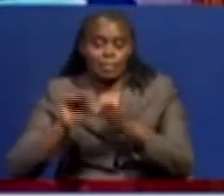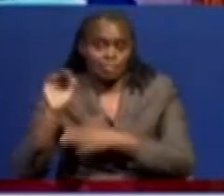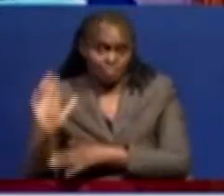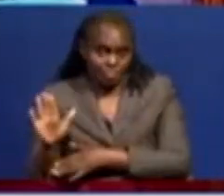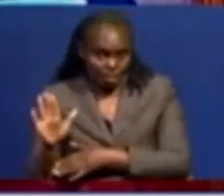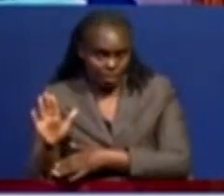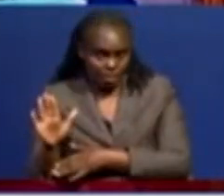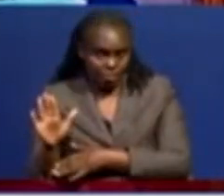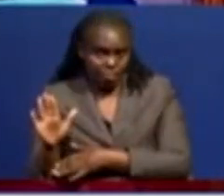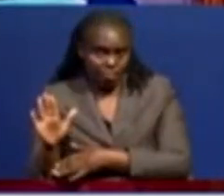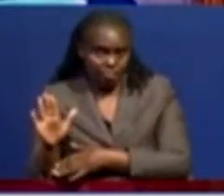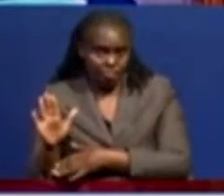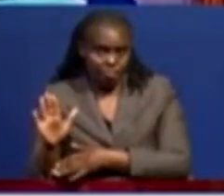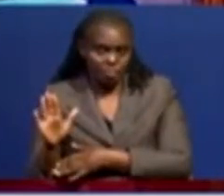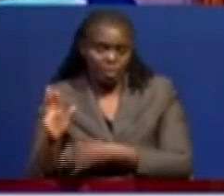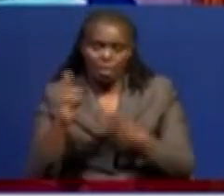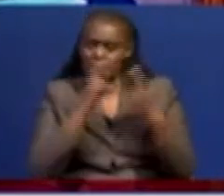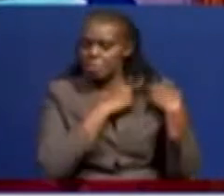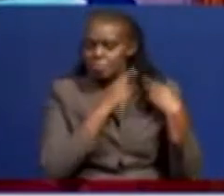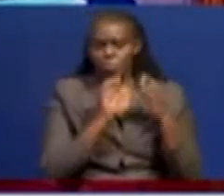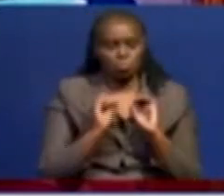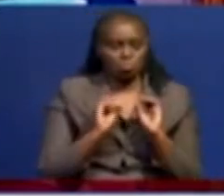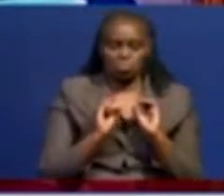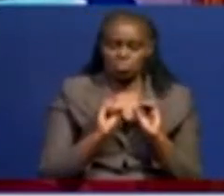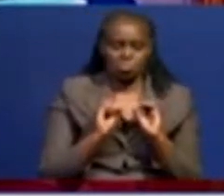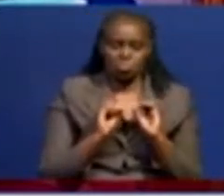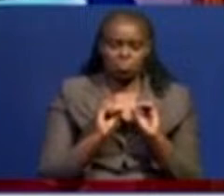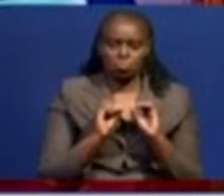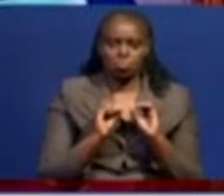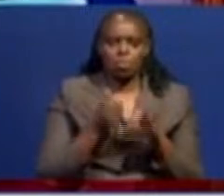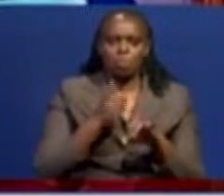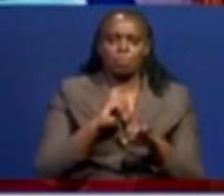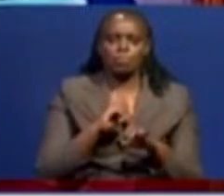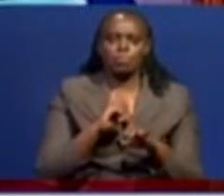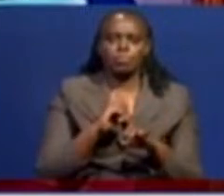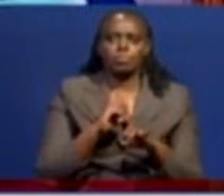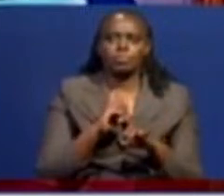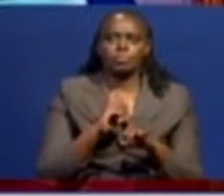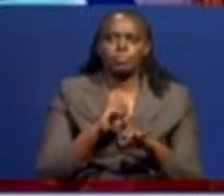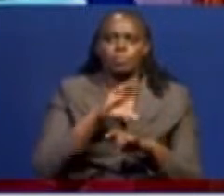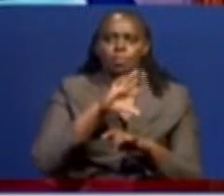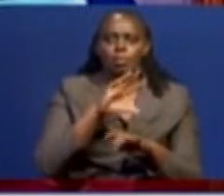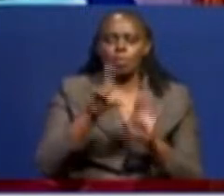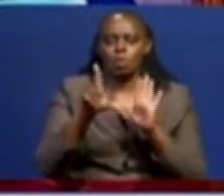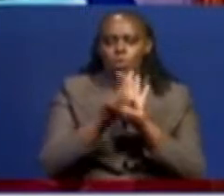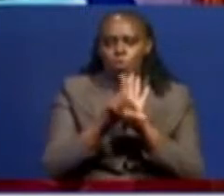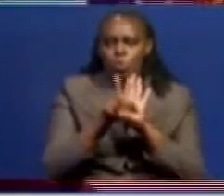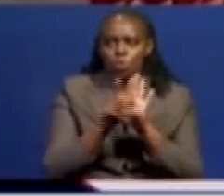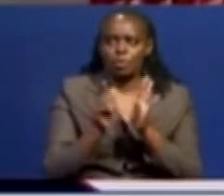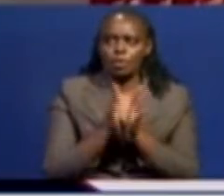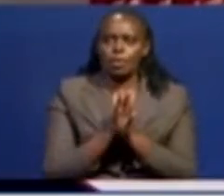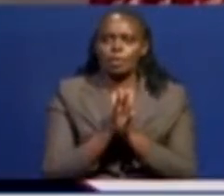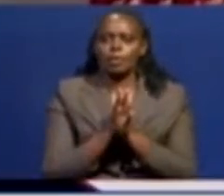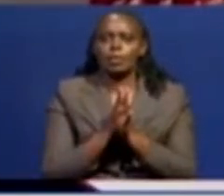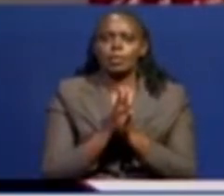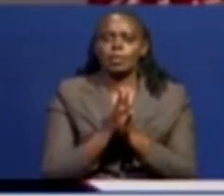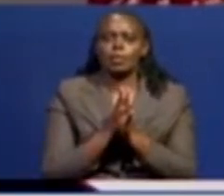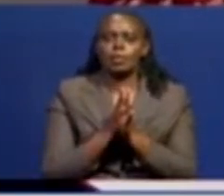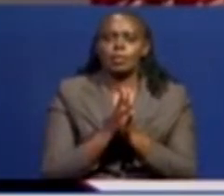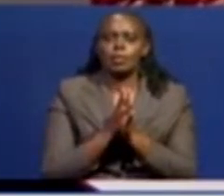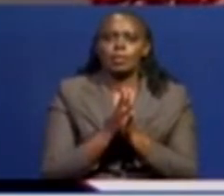The secretariat have no mandate. They have no mandate from the county laws